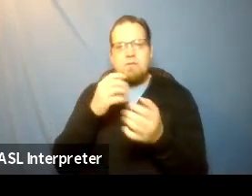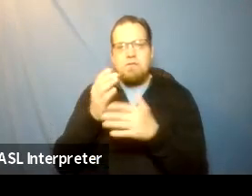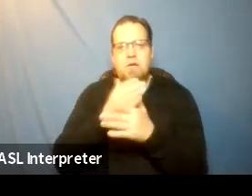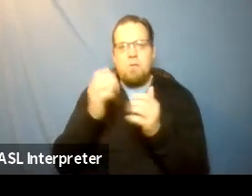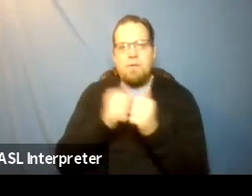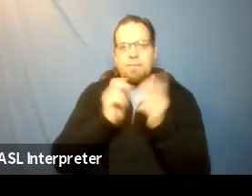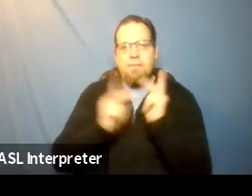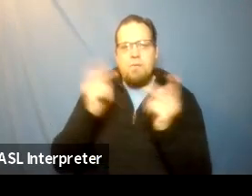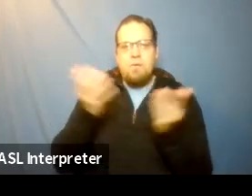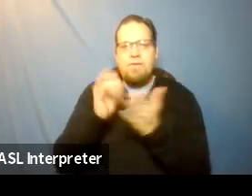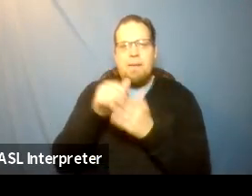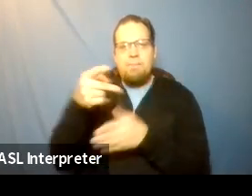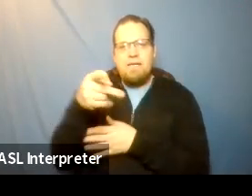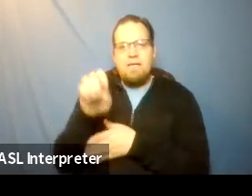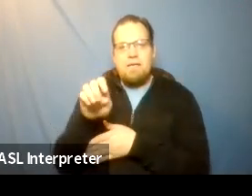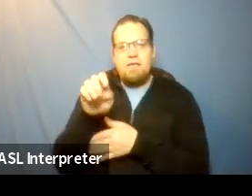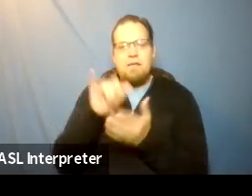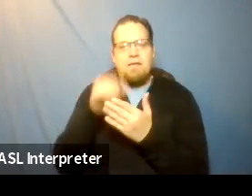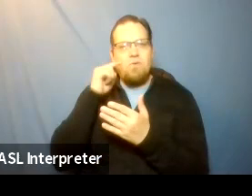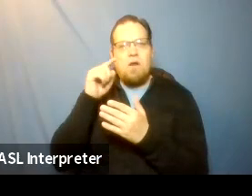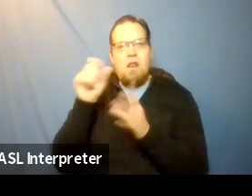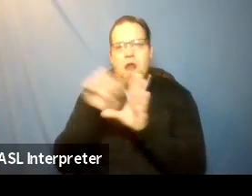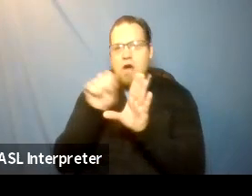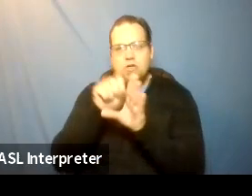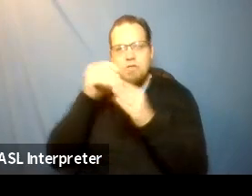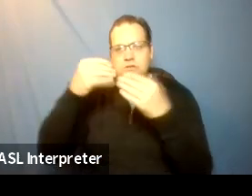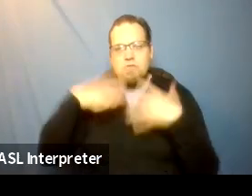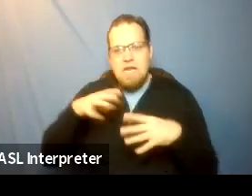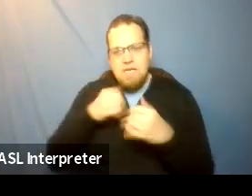PE process will be in terms of dress down and lockers?